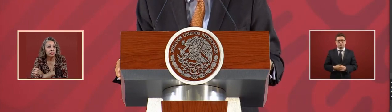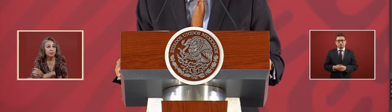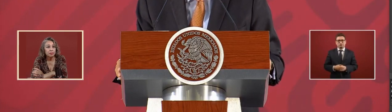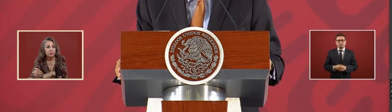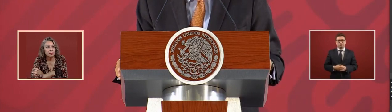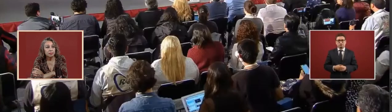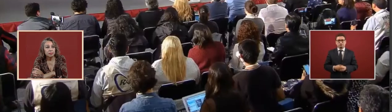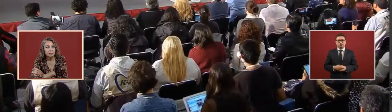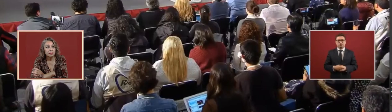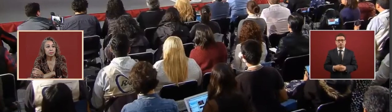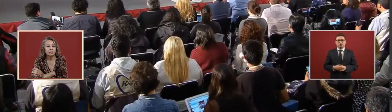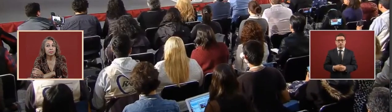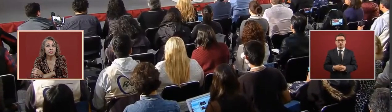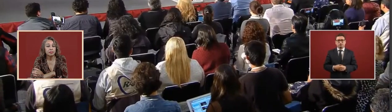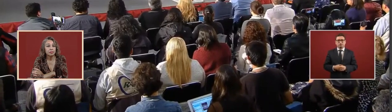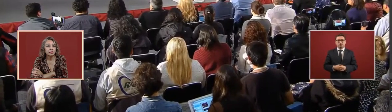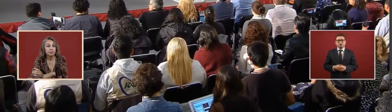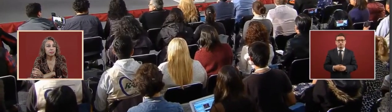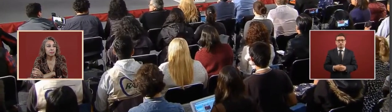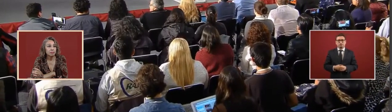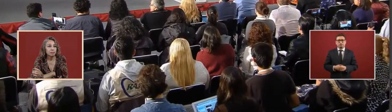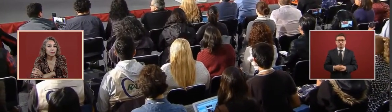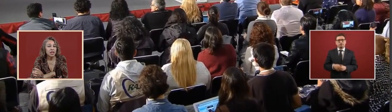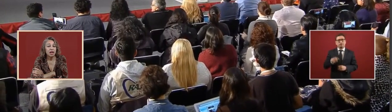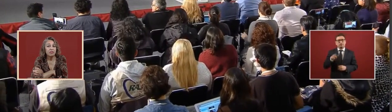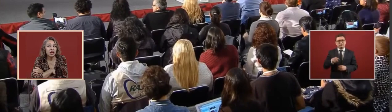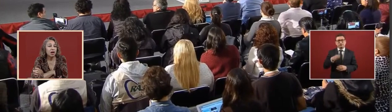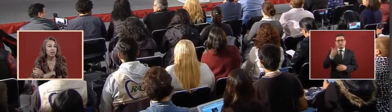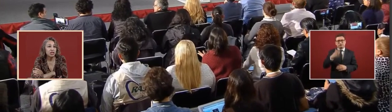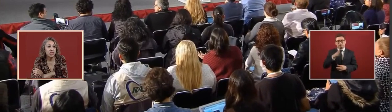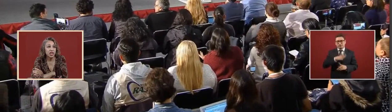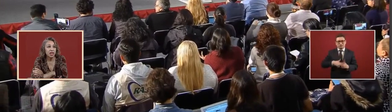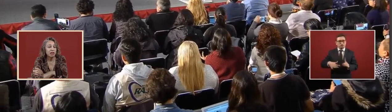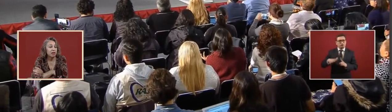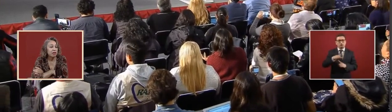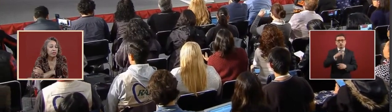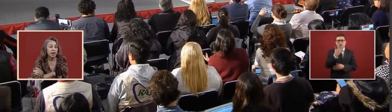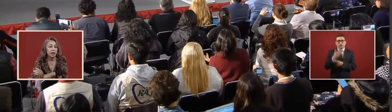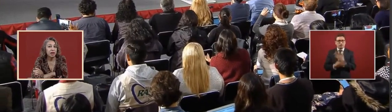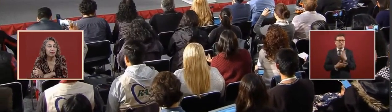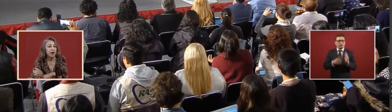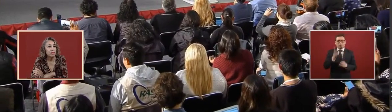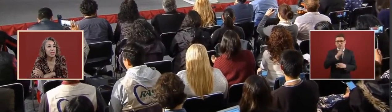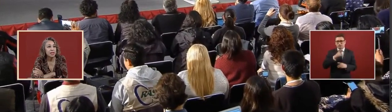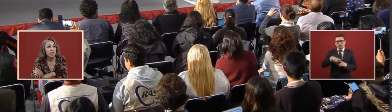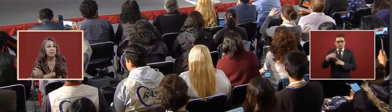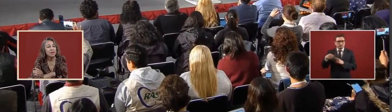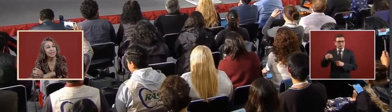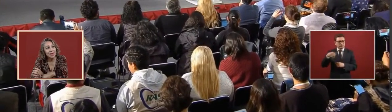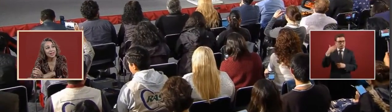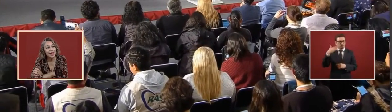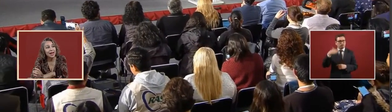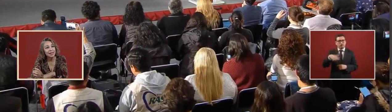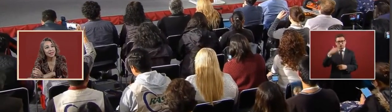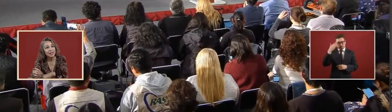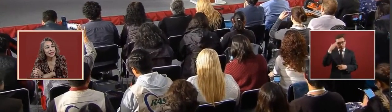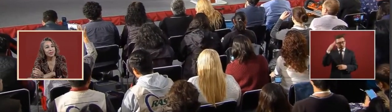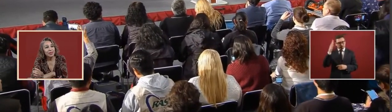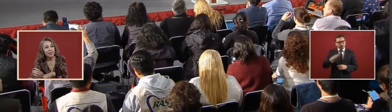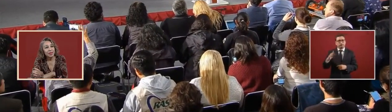materia, de la ecología, of ecology, of environment. Eso, besides